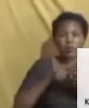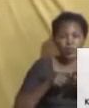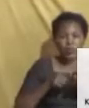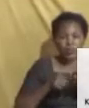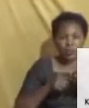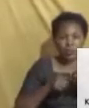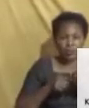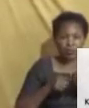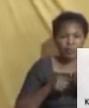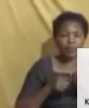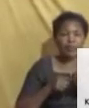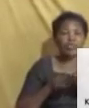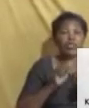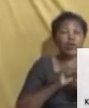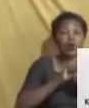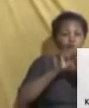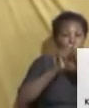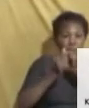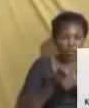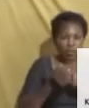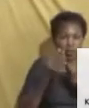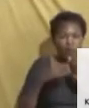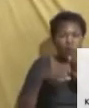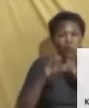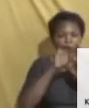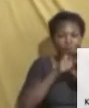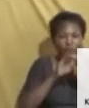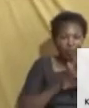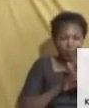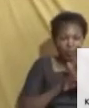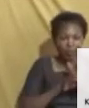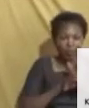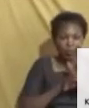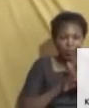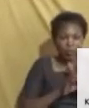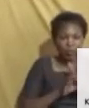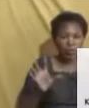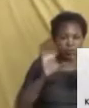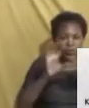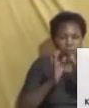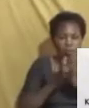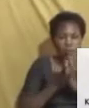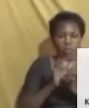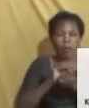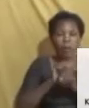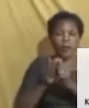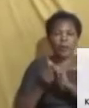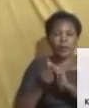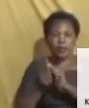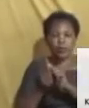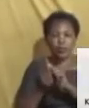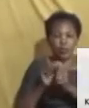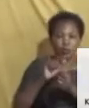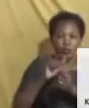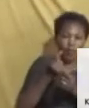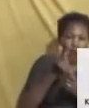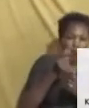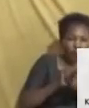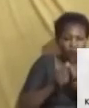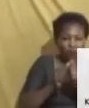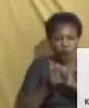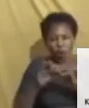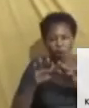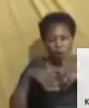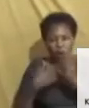this Constitution are reference to the amendment, modification, or